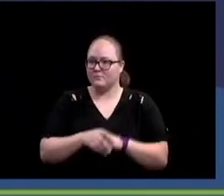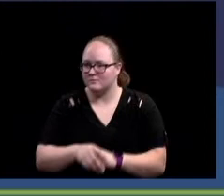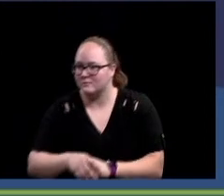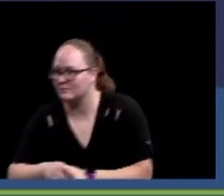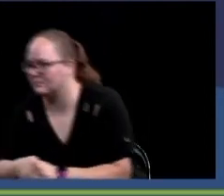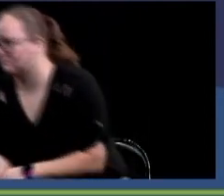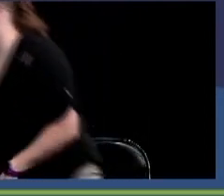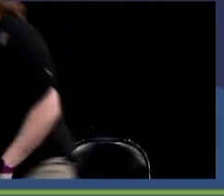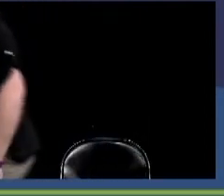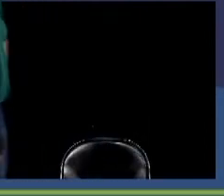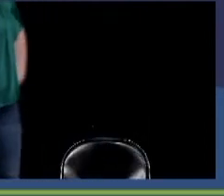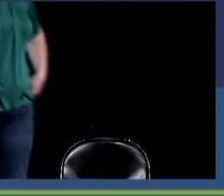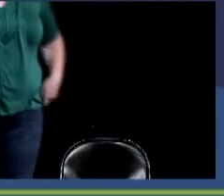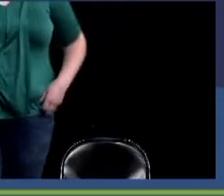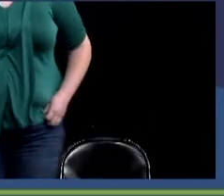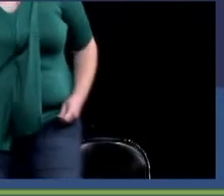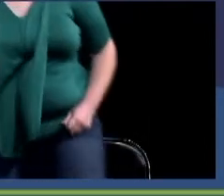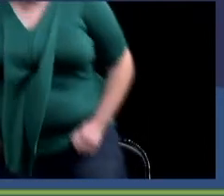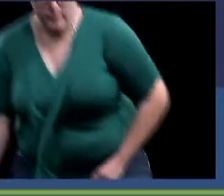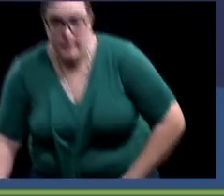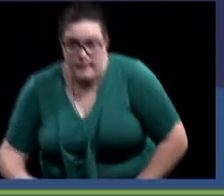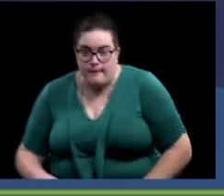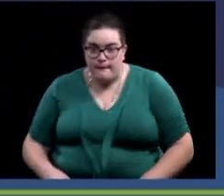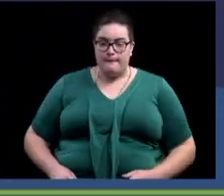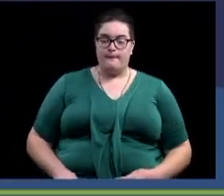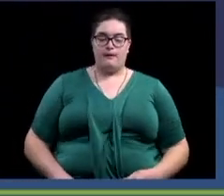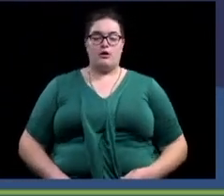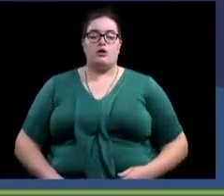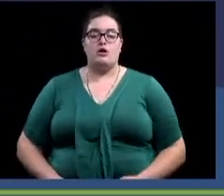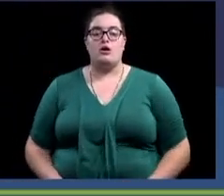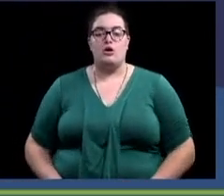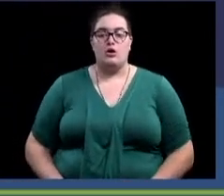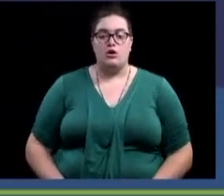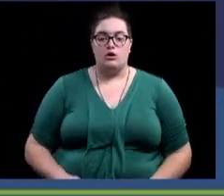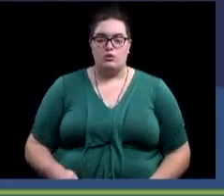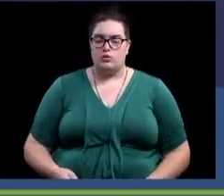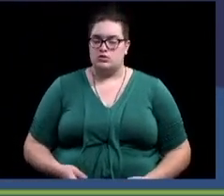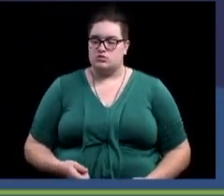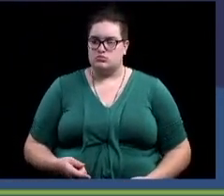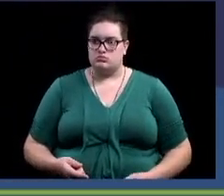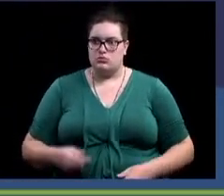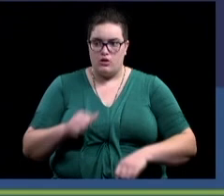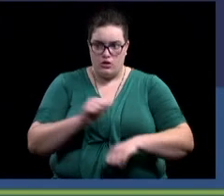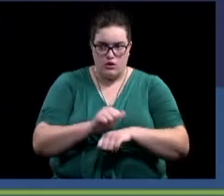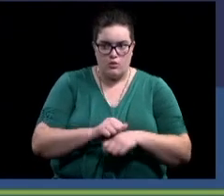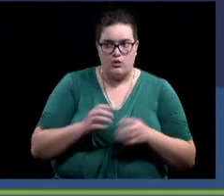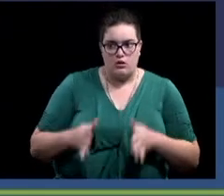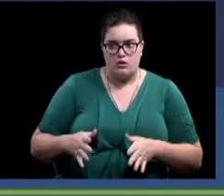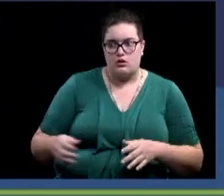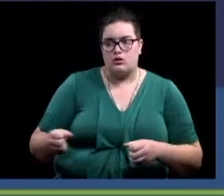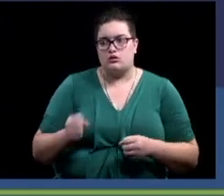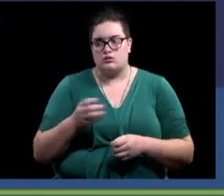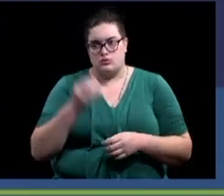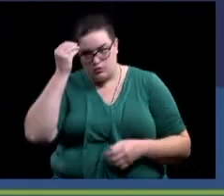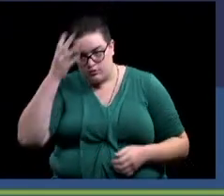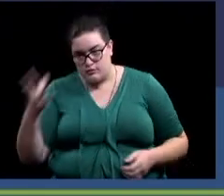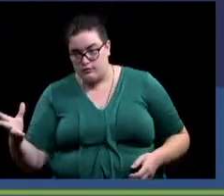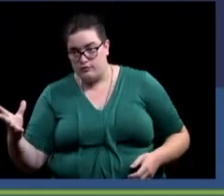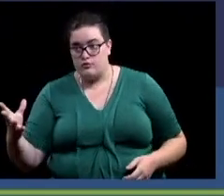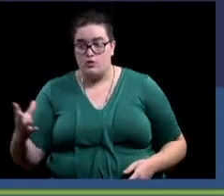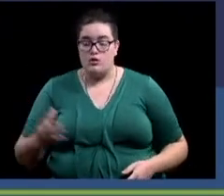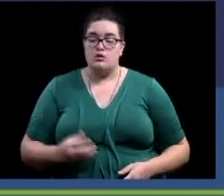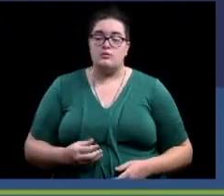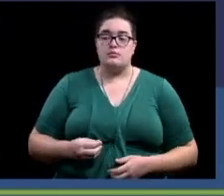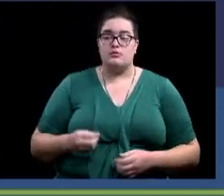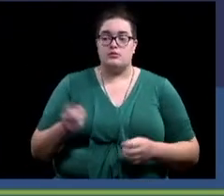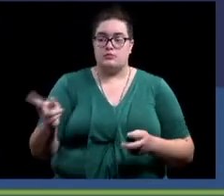Once the employee has been notified of the complaint, the employee's direct supervisor is assigned to complete the investigation, except in situations where the allegation is